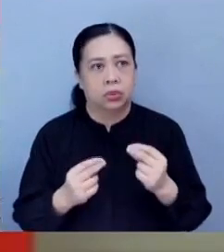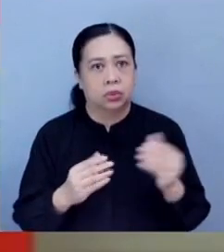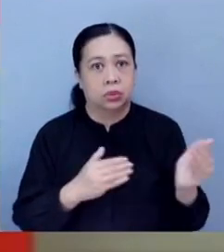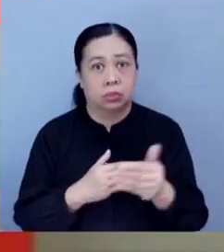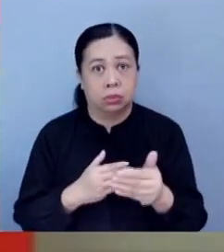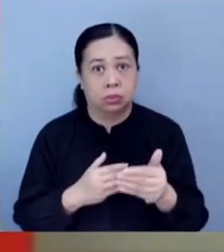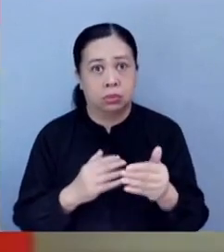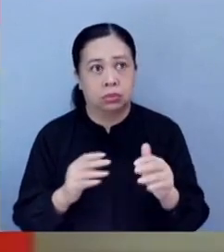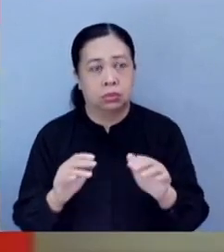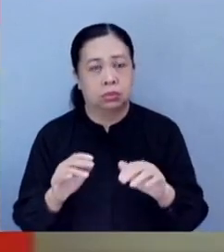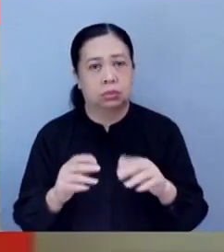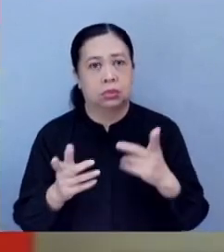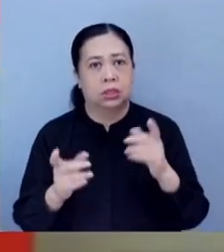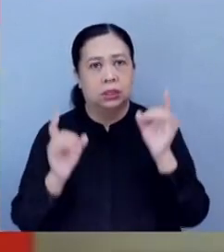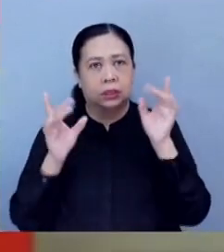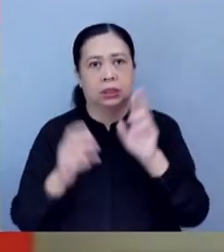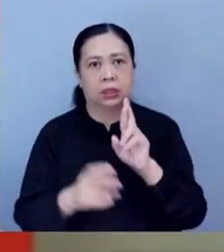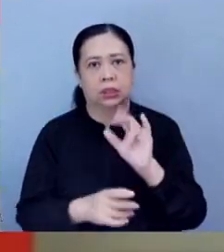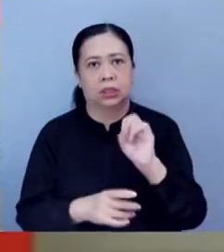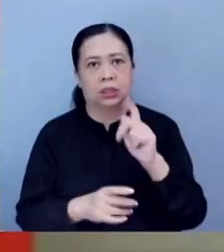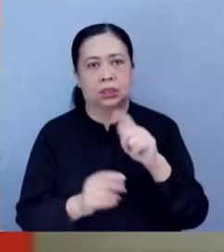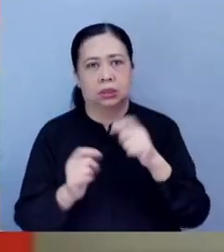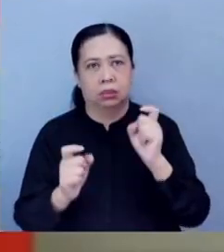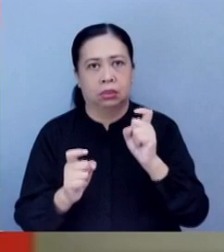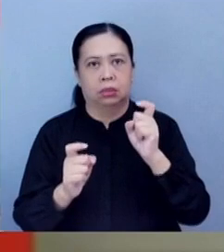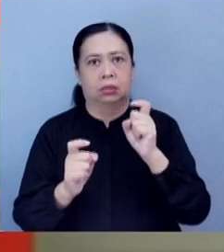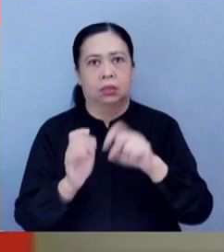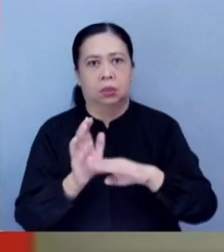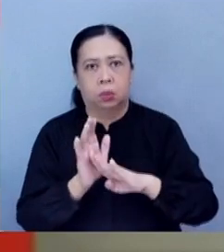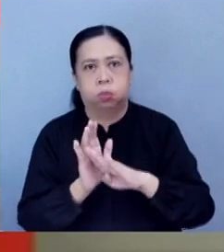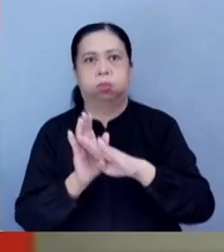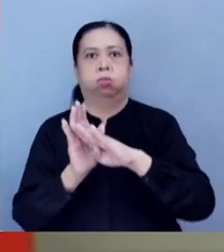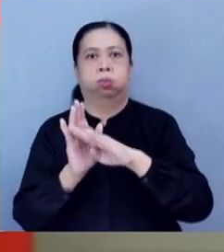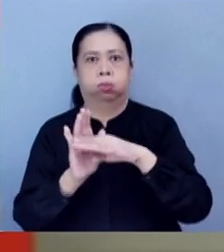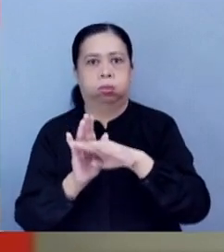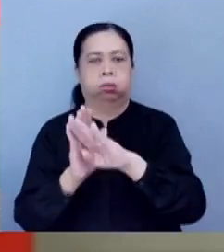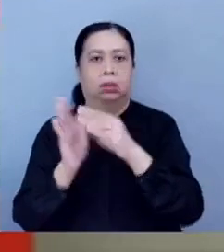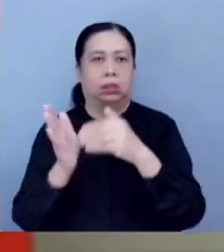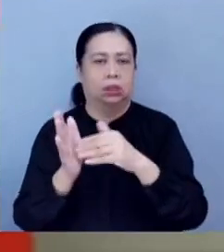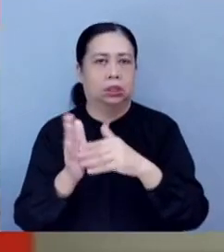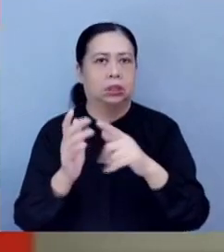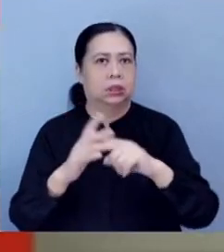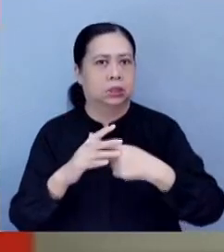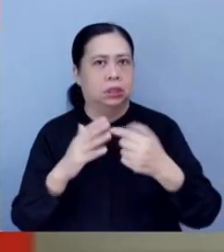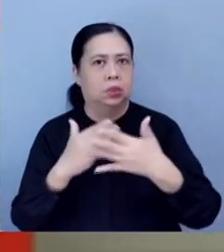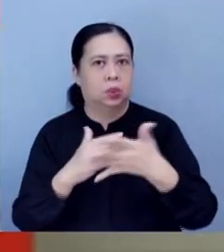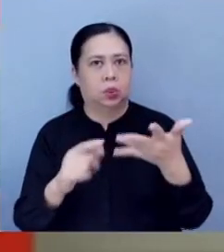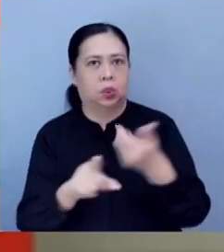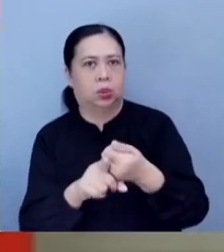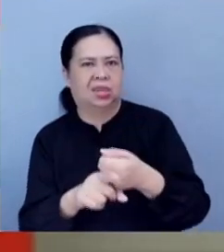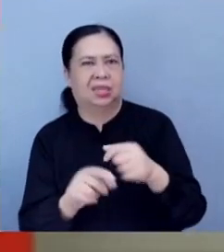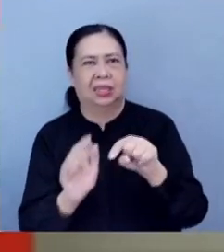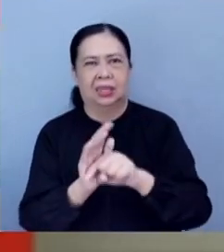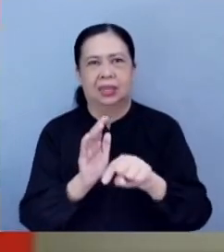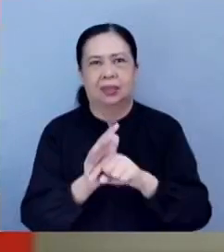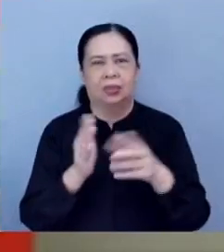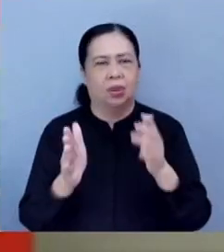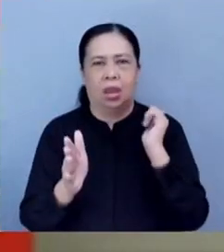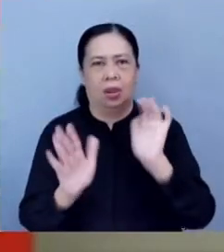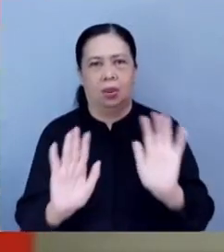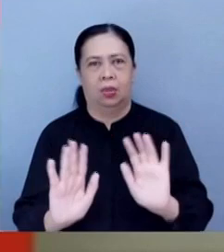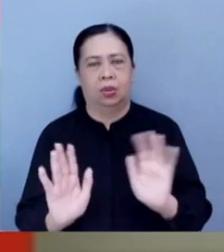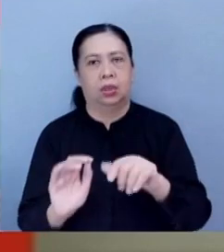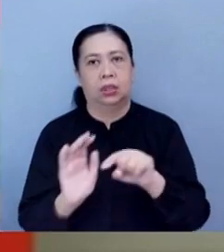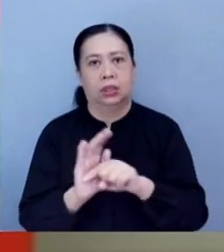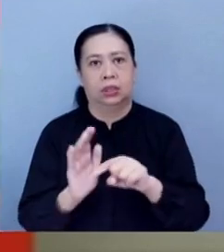think the risk is inflation risks start to pick up again and inflation expectations start to be affected negatively. So you don't want, as a